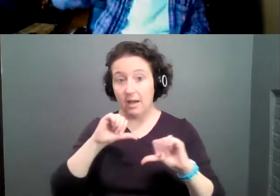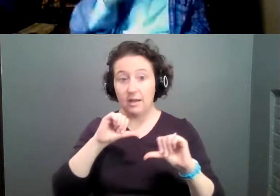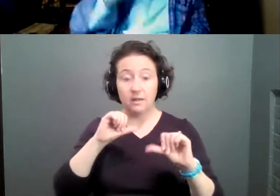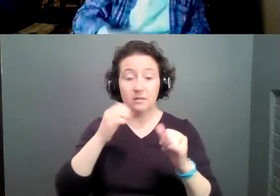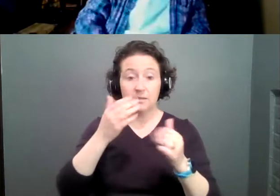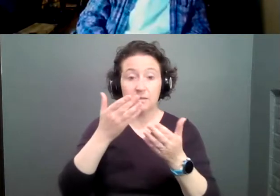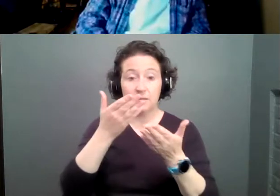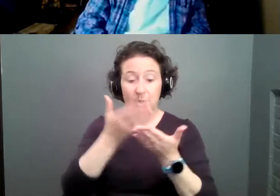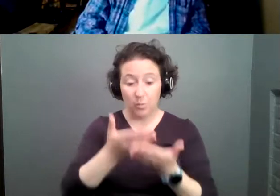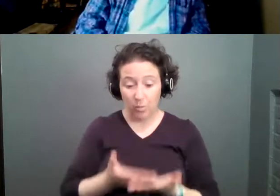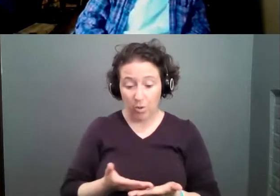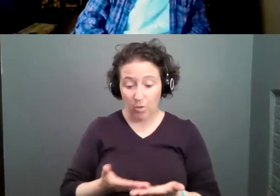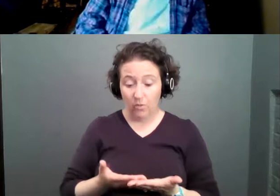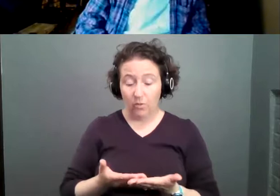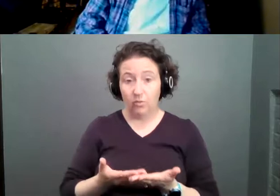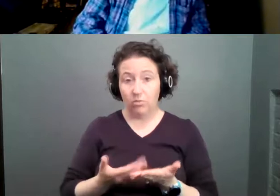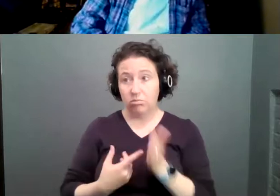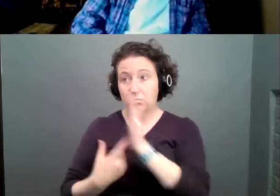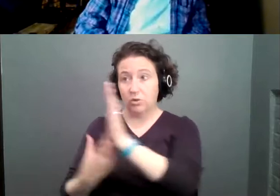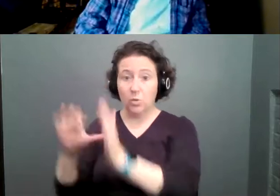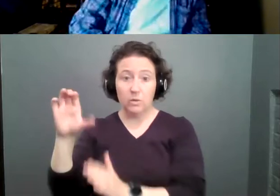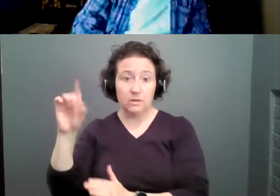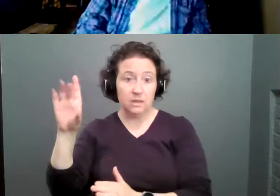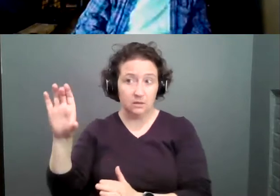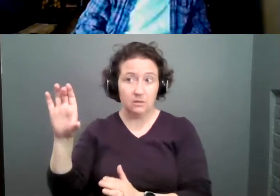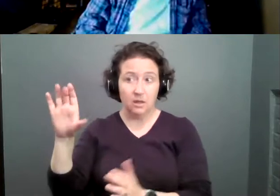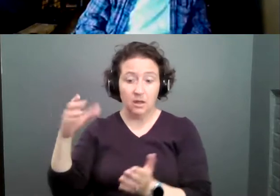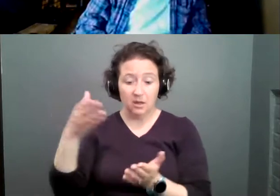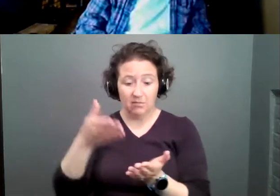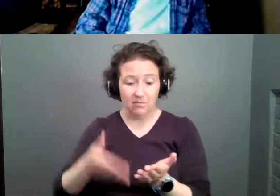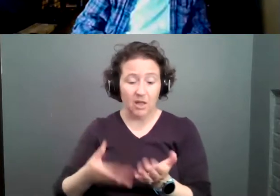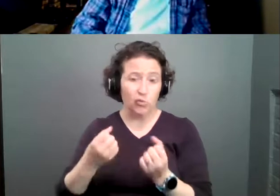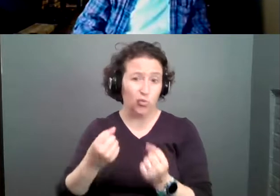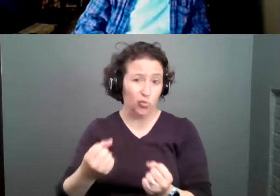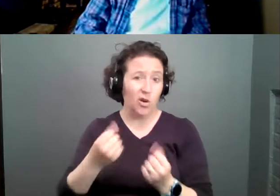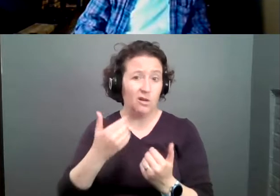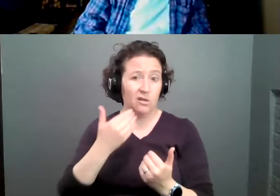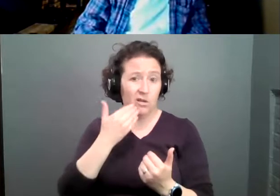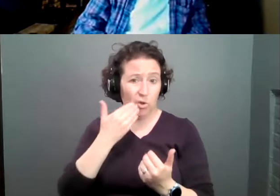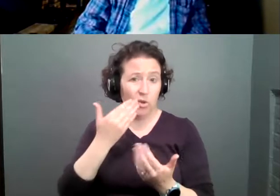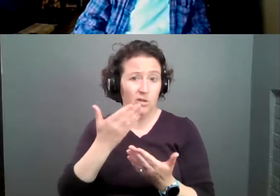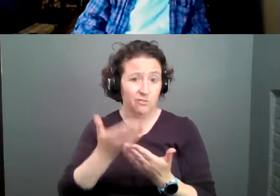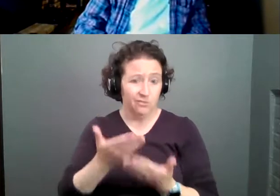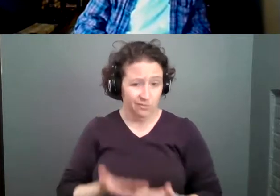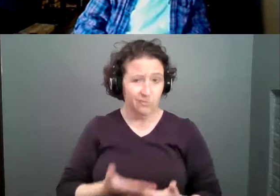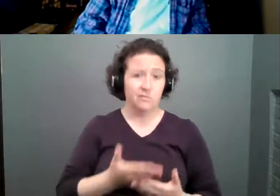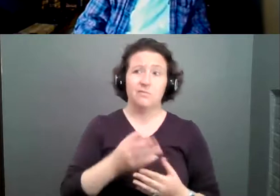the recommendation is getting pretty firm. There are studies from Israel, the United Kingdom, the